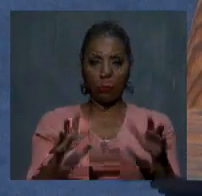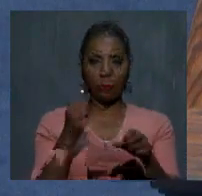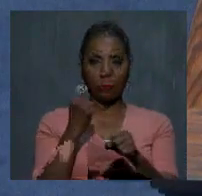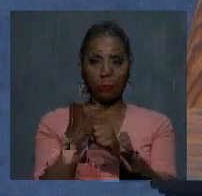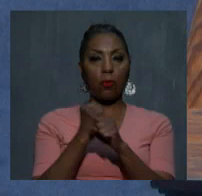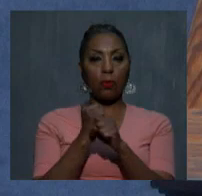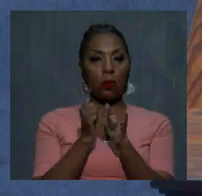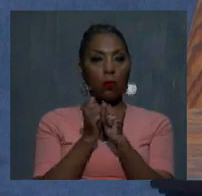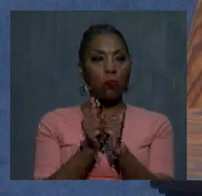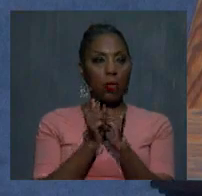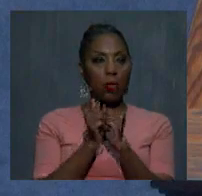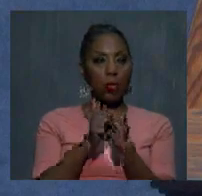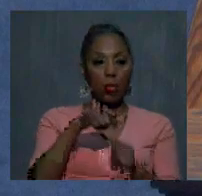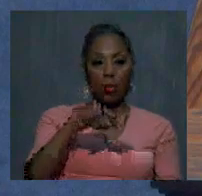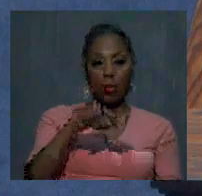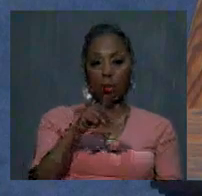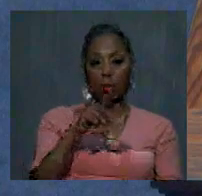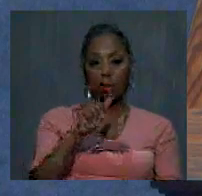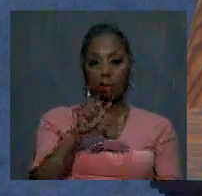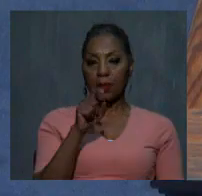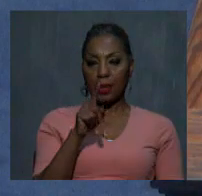with county